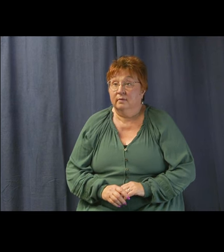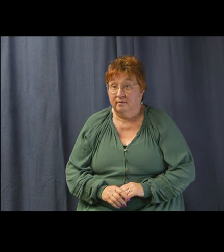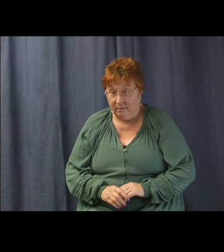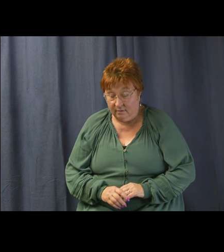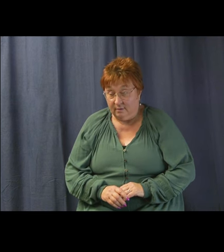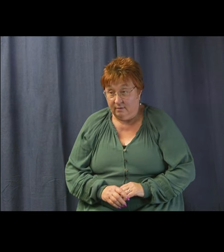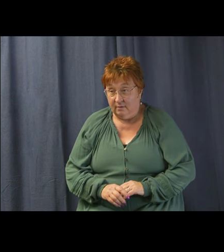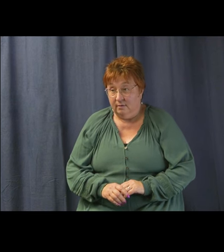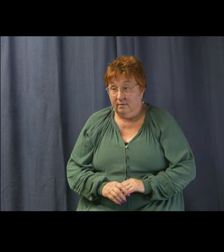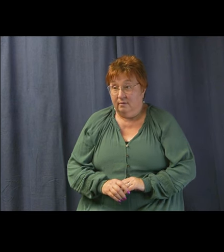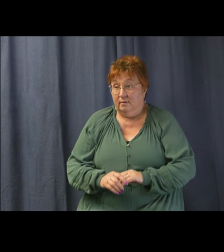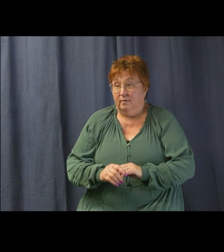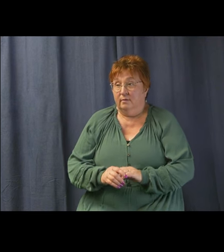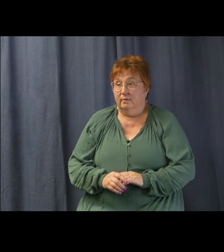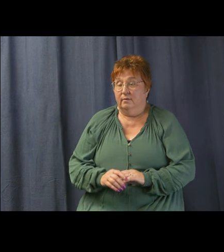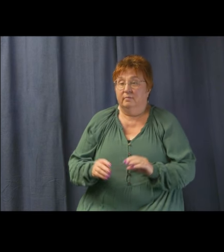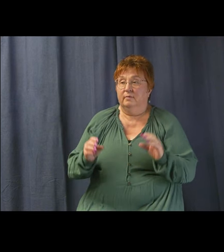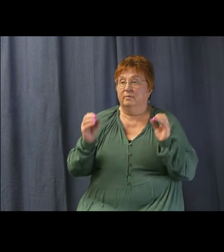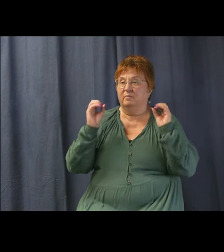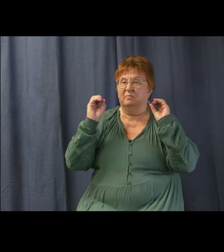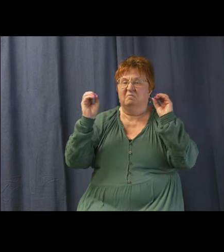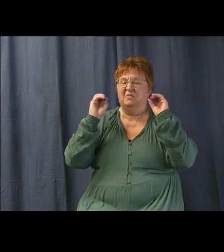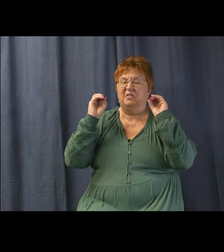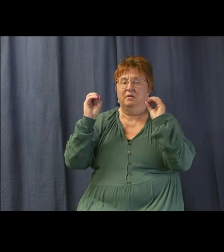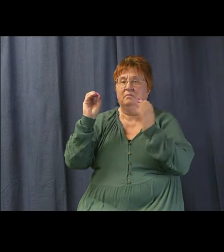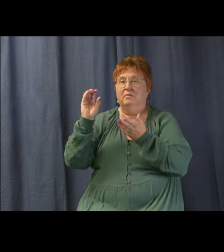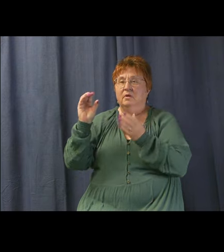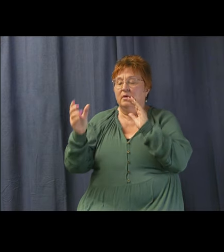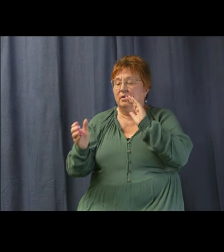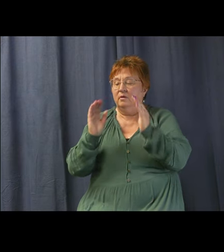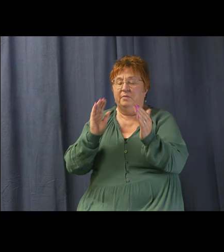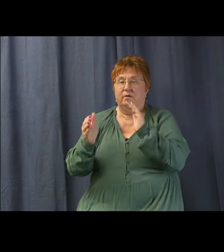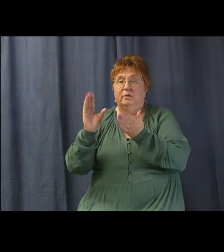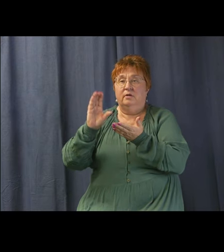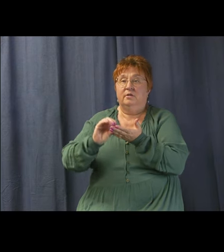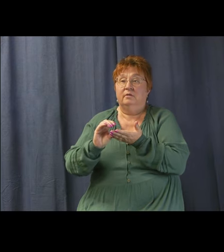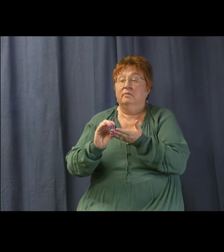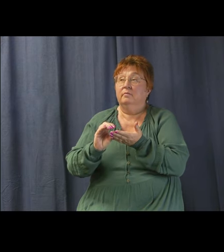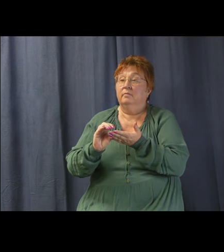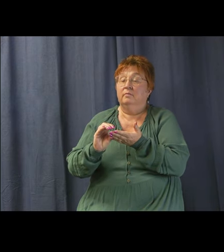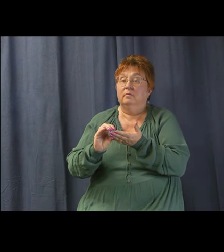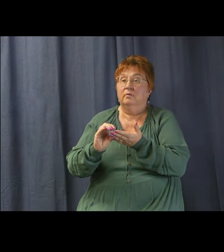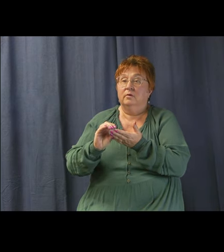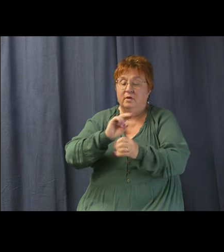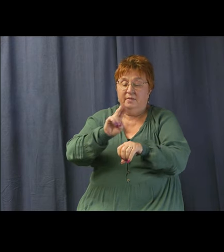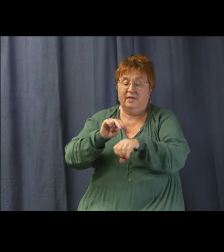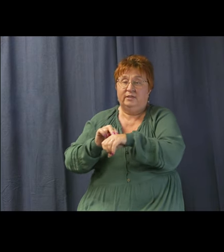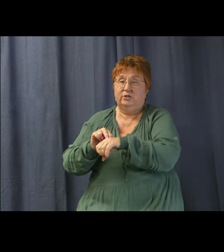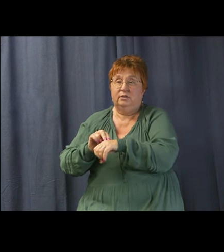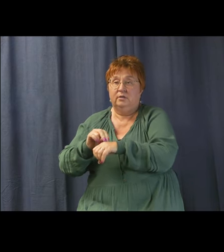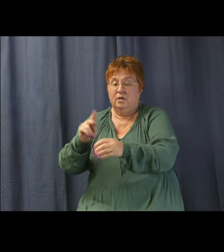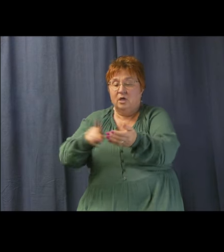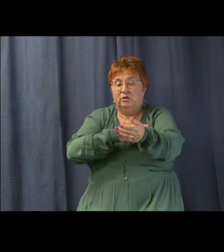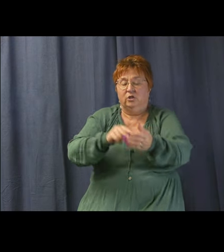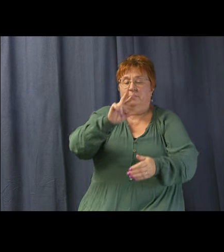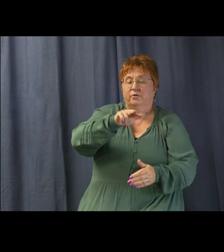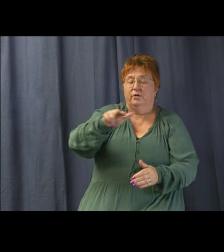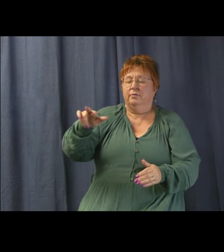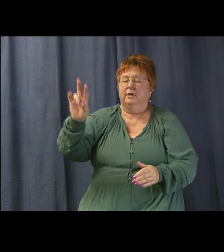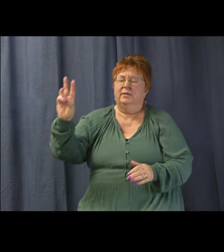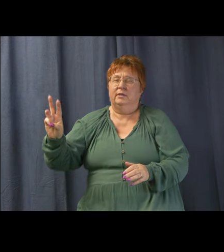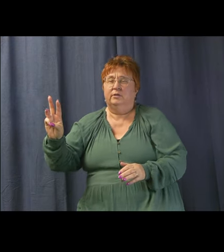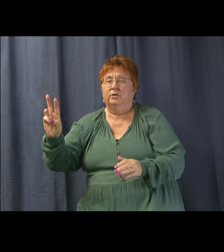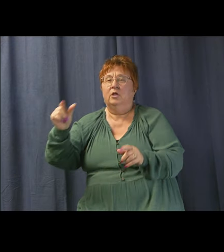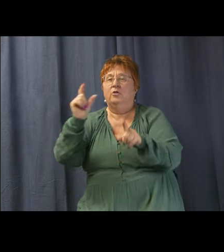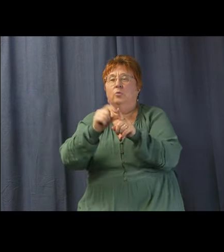than nothing. You can see why. Look at, again, Psalm 33:6. By the word of the